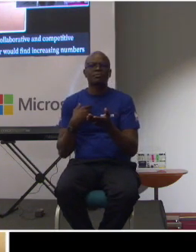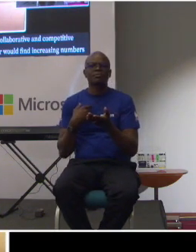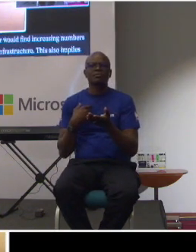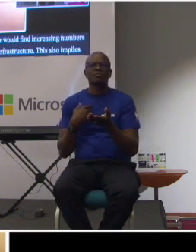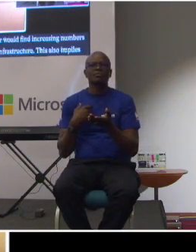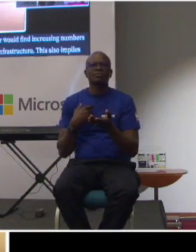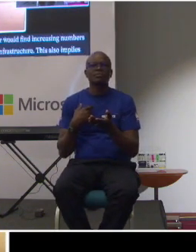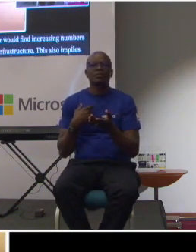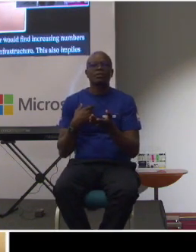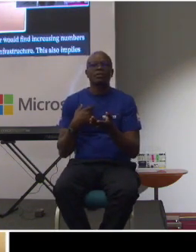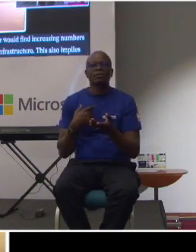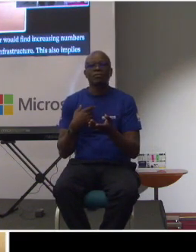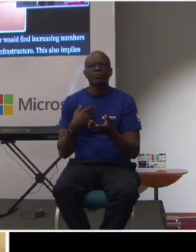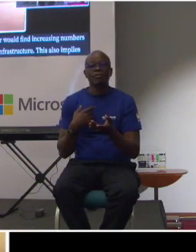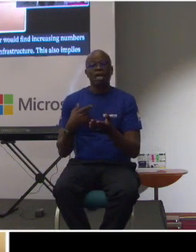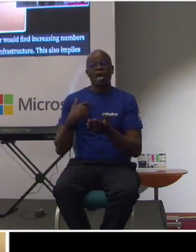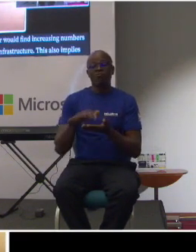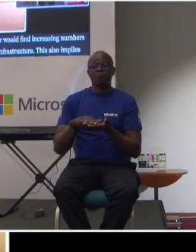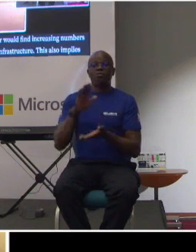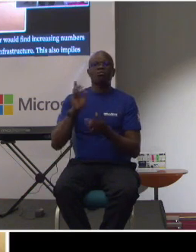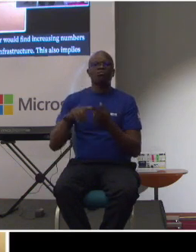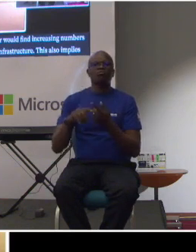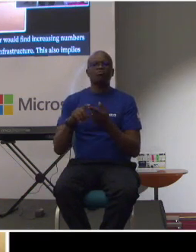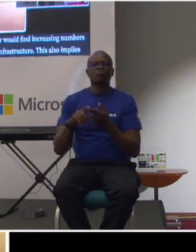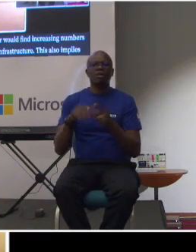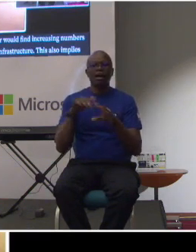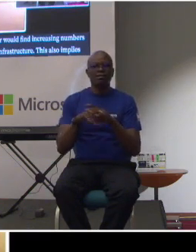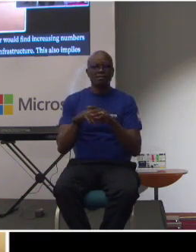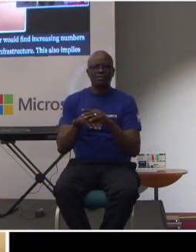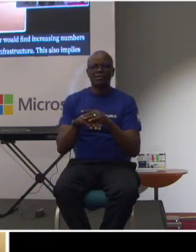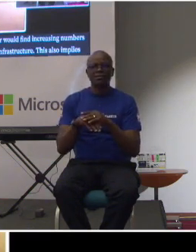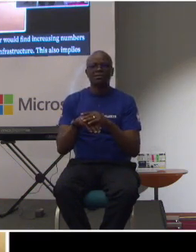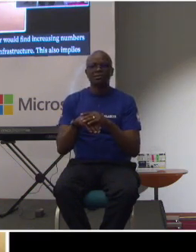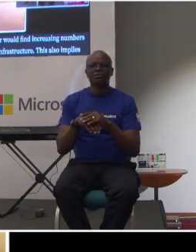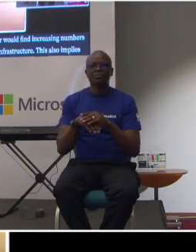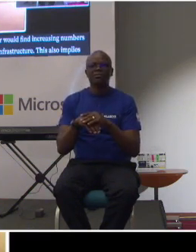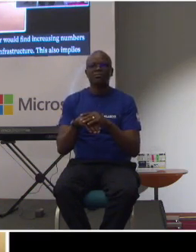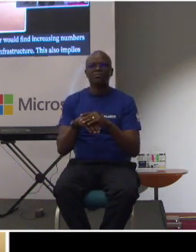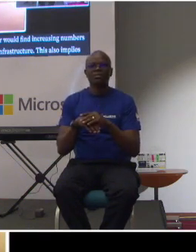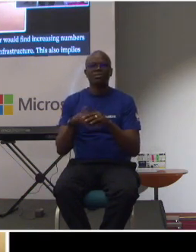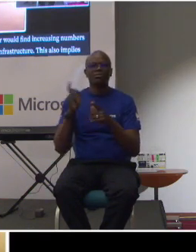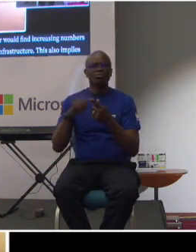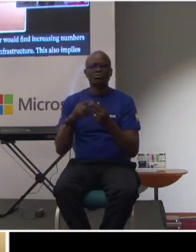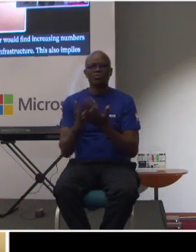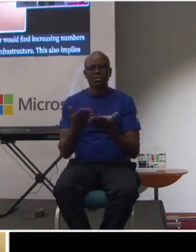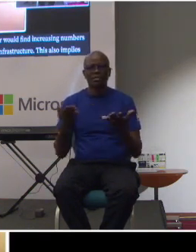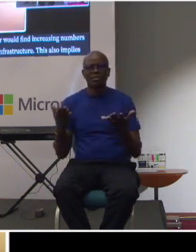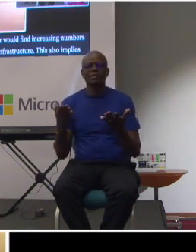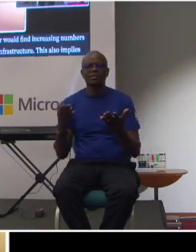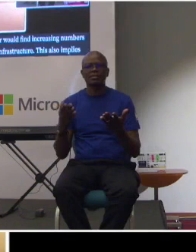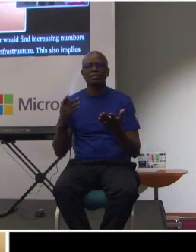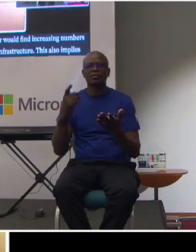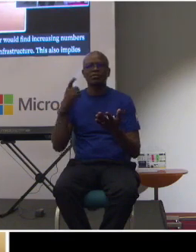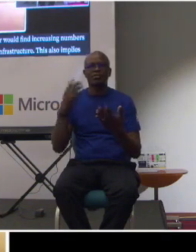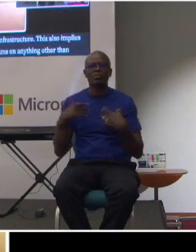I can tell. There's more to access than just physical facilities, though. People have to know